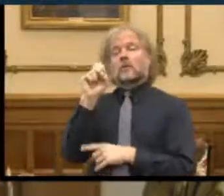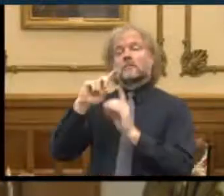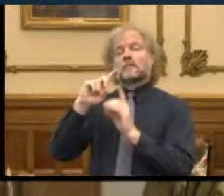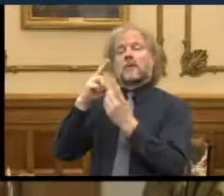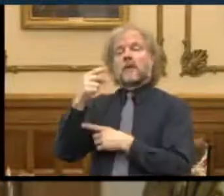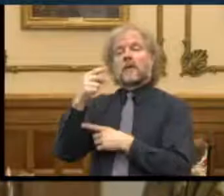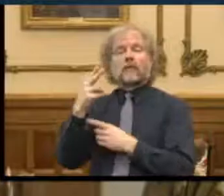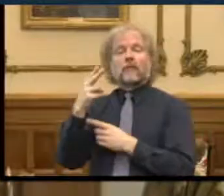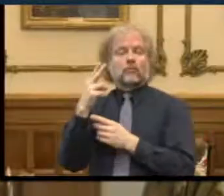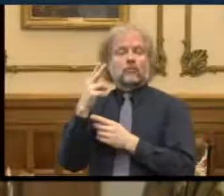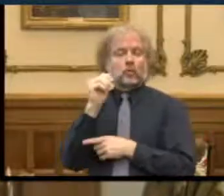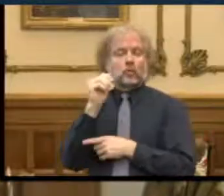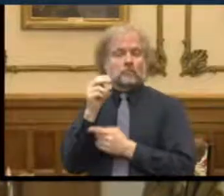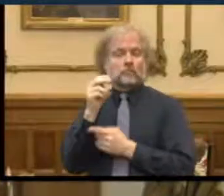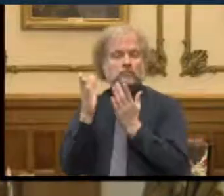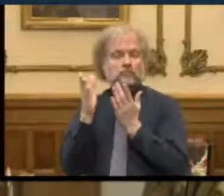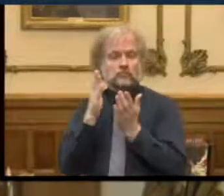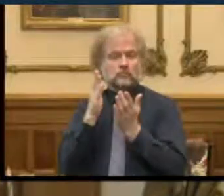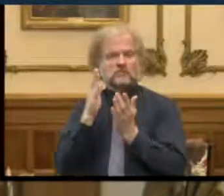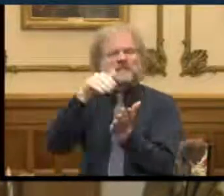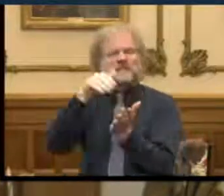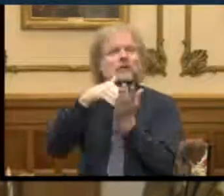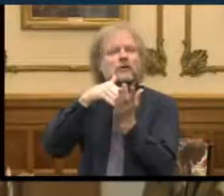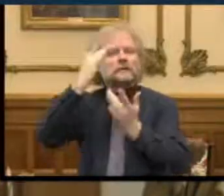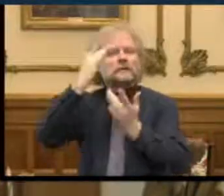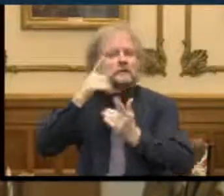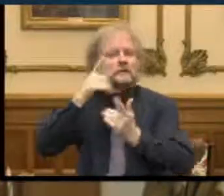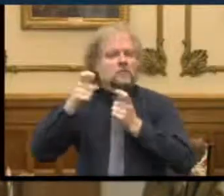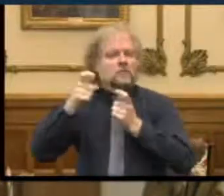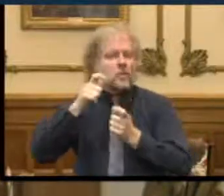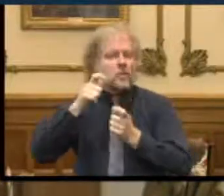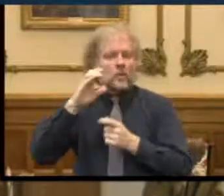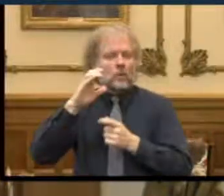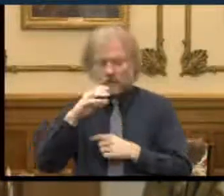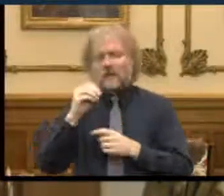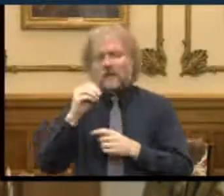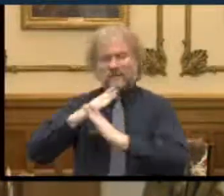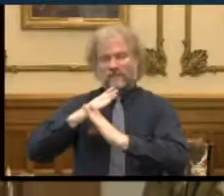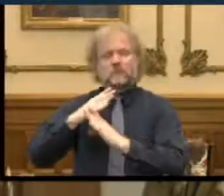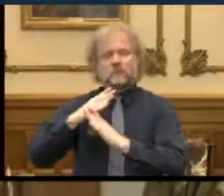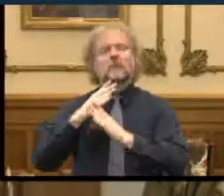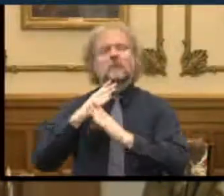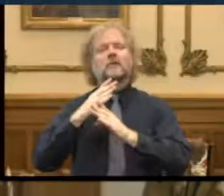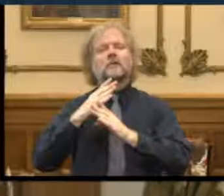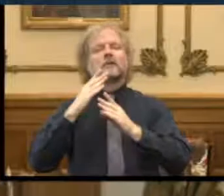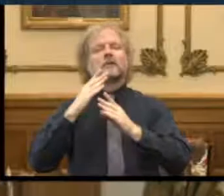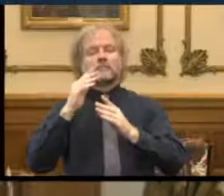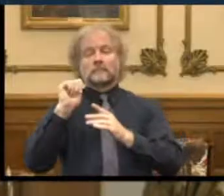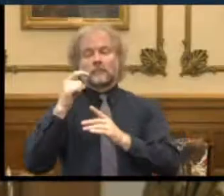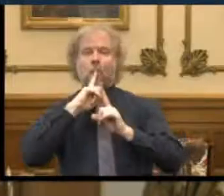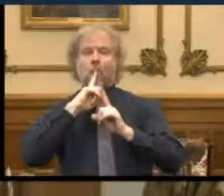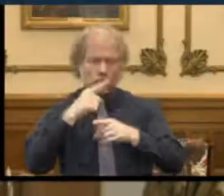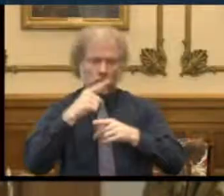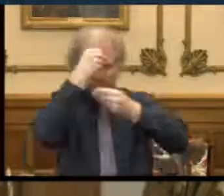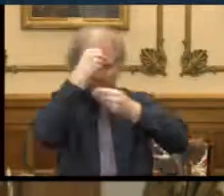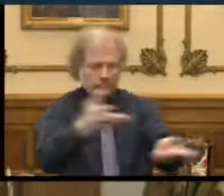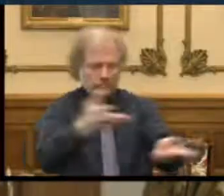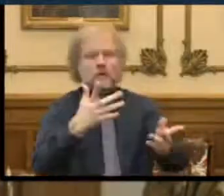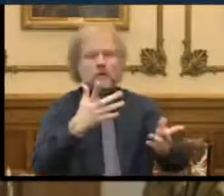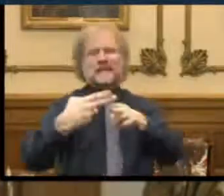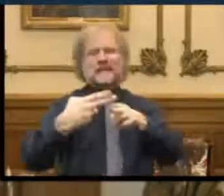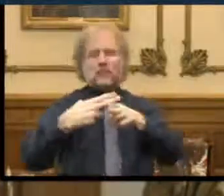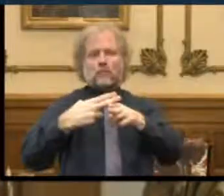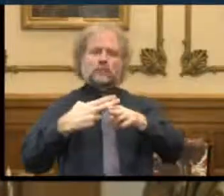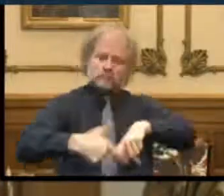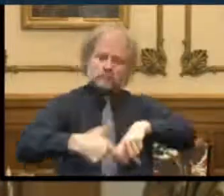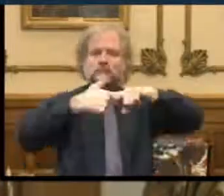Human Services Center and the Center for Disease and Control and Prevention issued an agency-wide order to temporarily